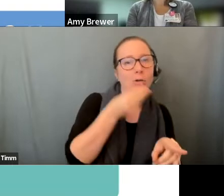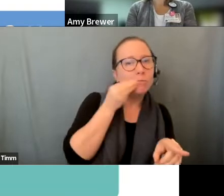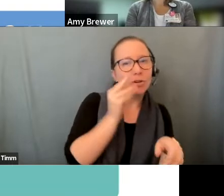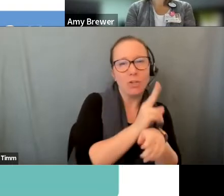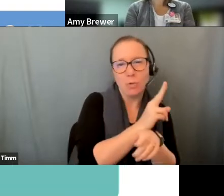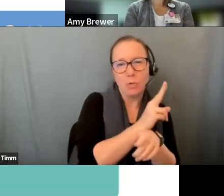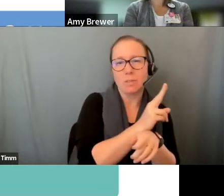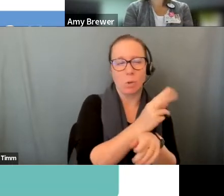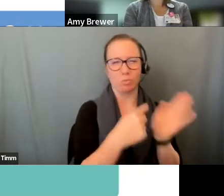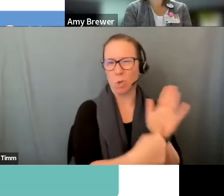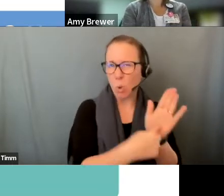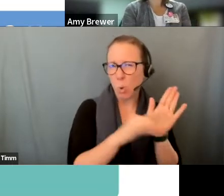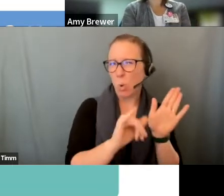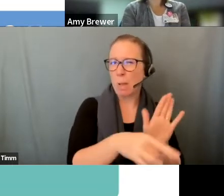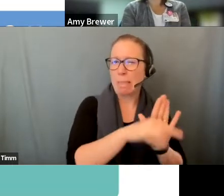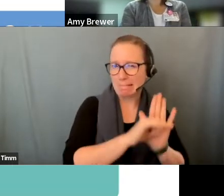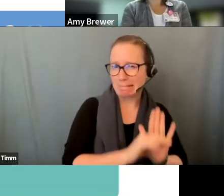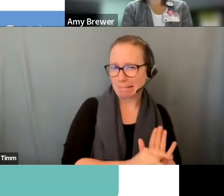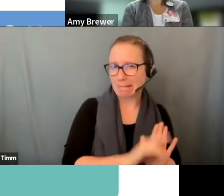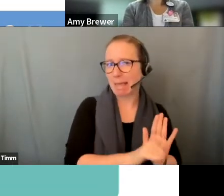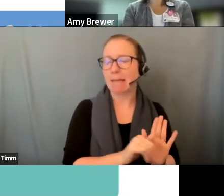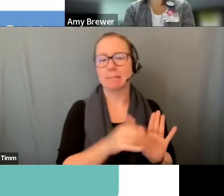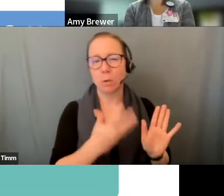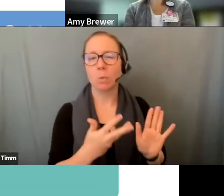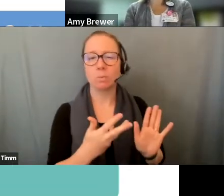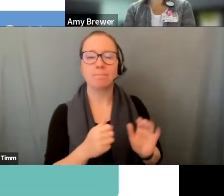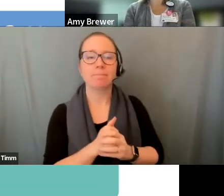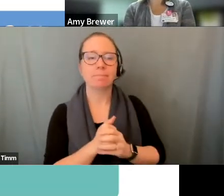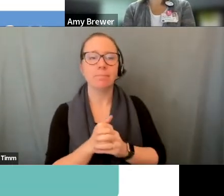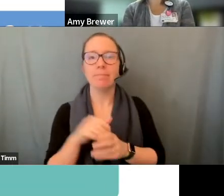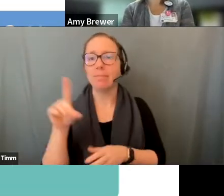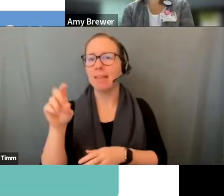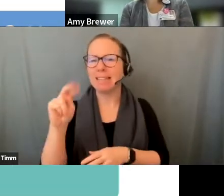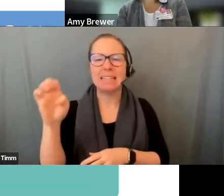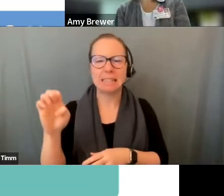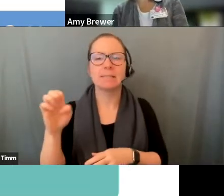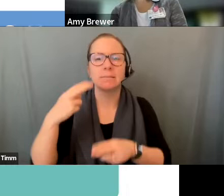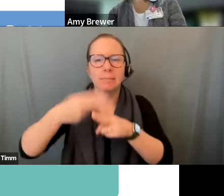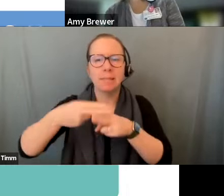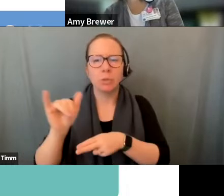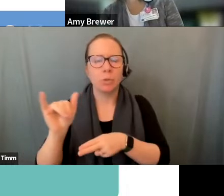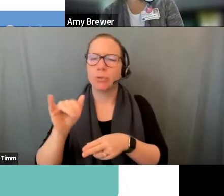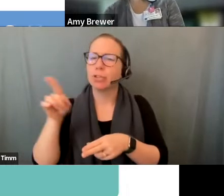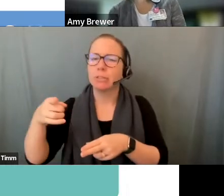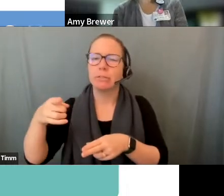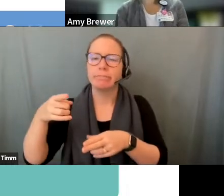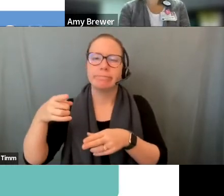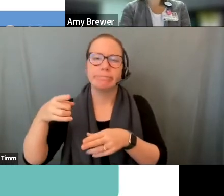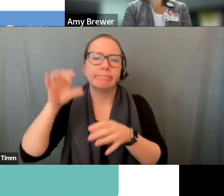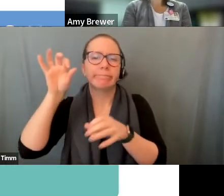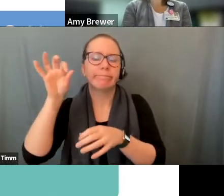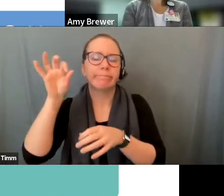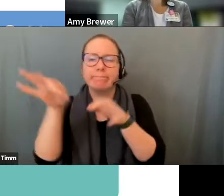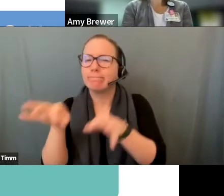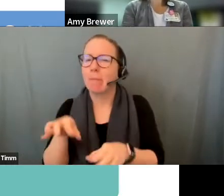piece, but this is where a lot of the policies go, right? And Denise really talked about this perfectly for me in the beginning. So thank you, Denise.